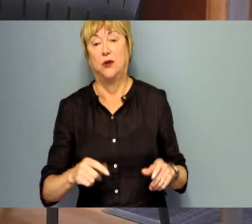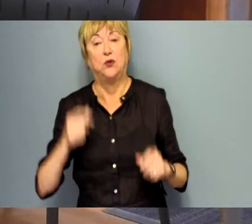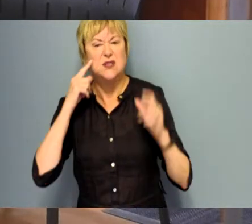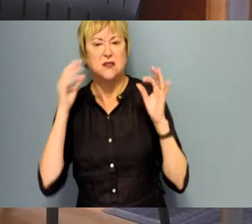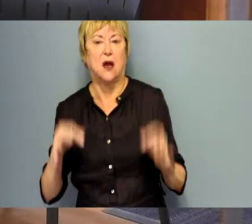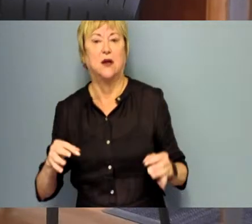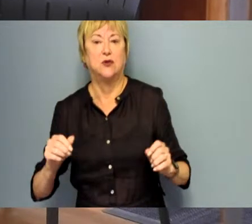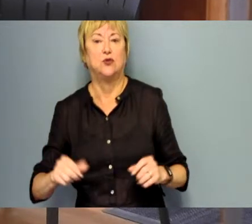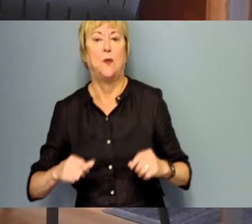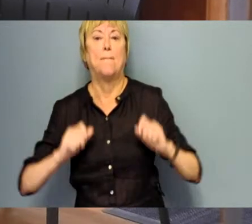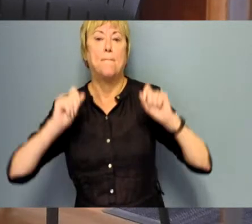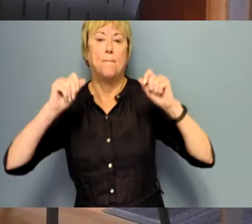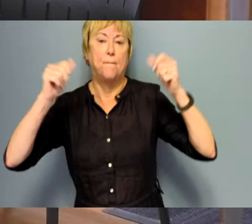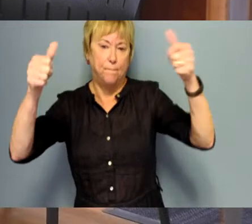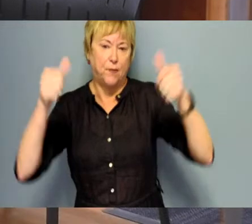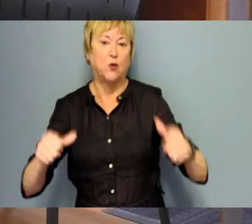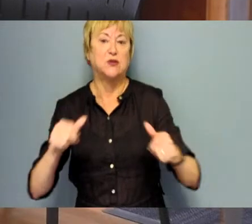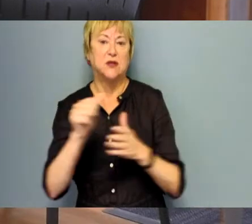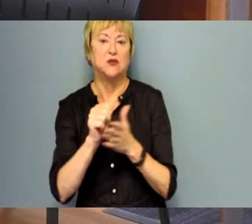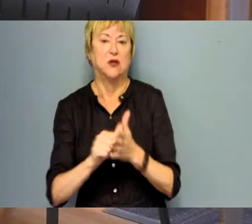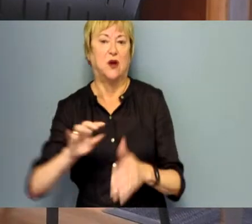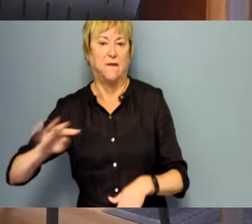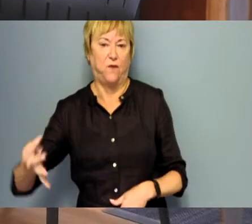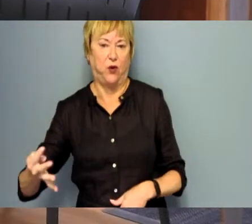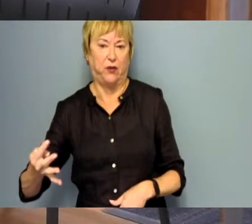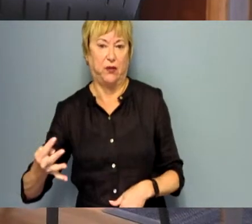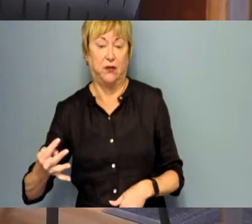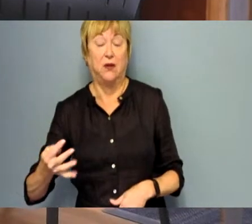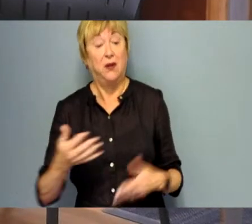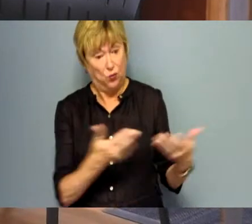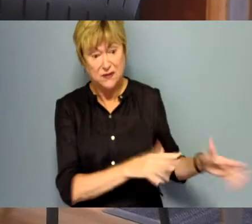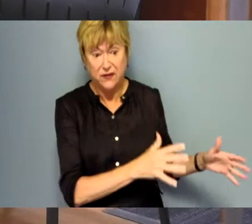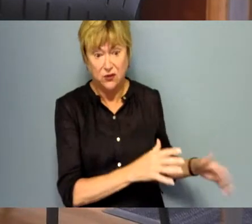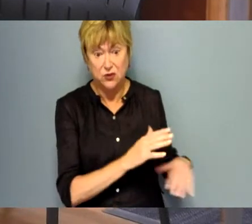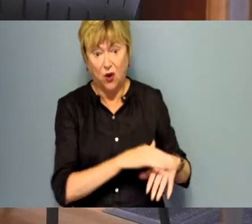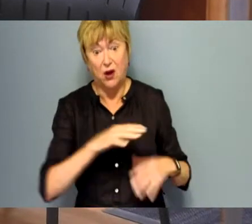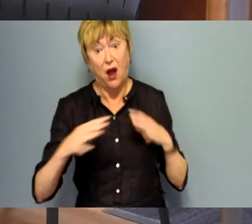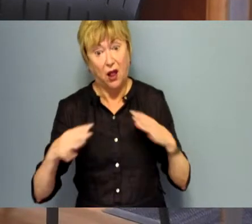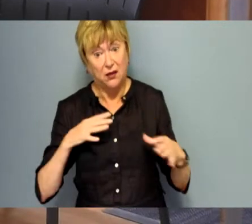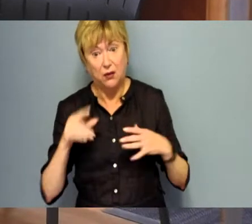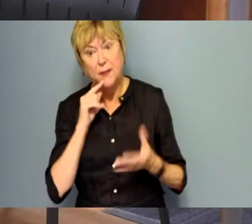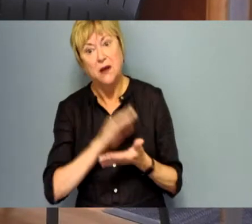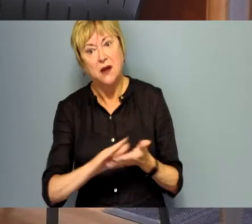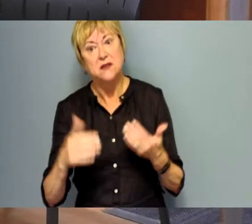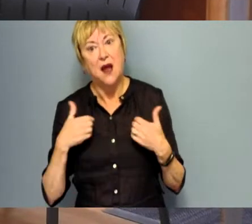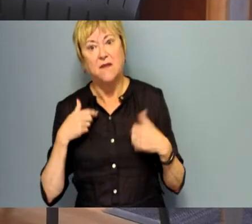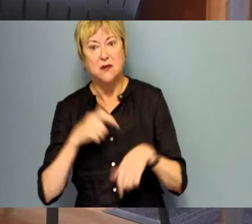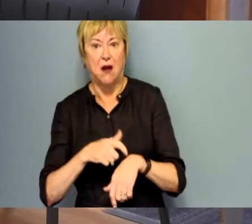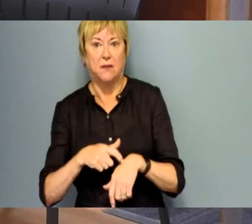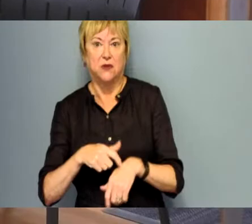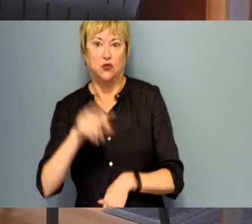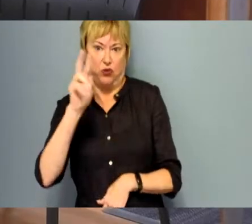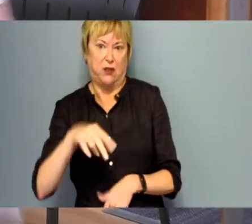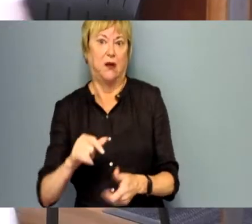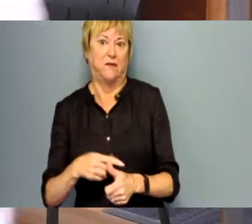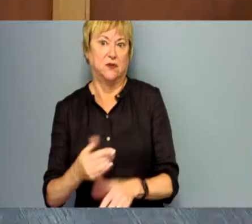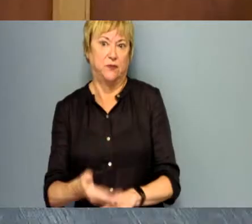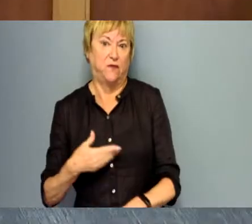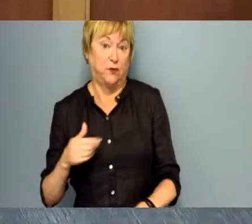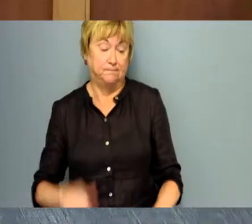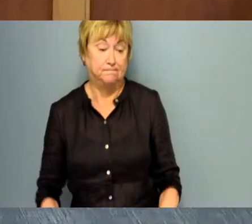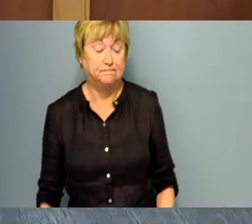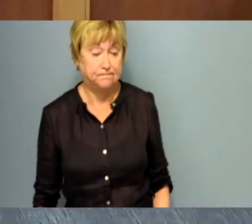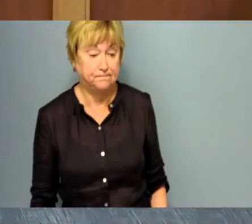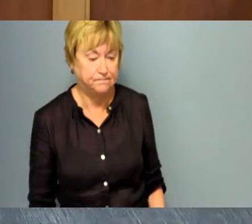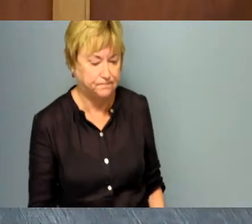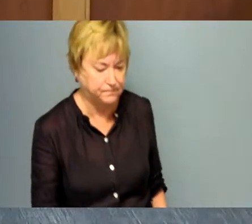You had that agenda done, and on a holiday, it would have been nice to have the time. Thank you. Friday.